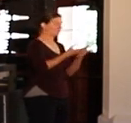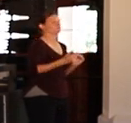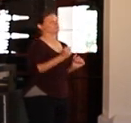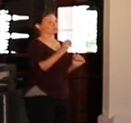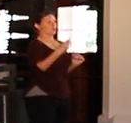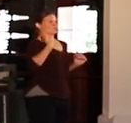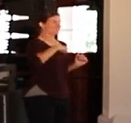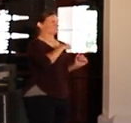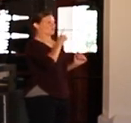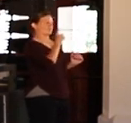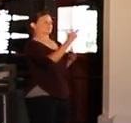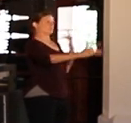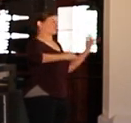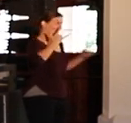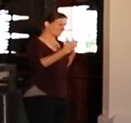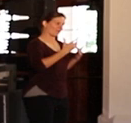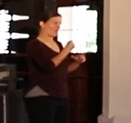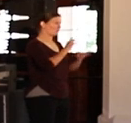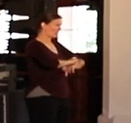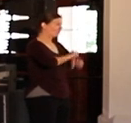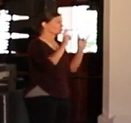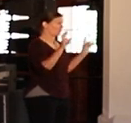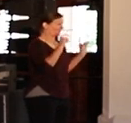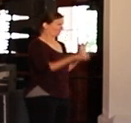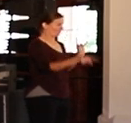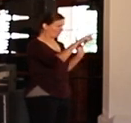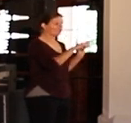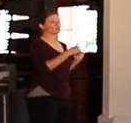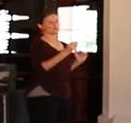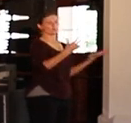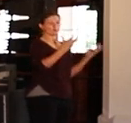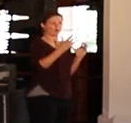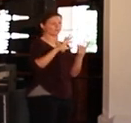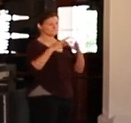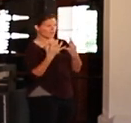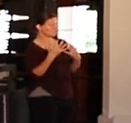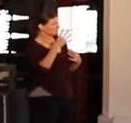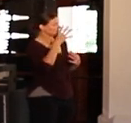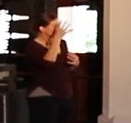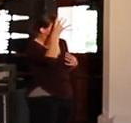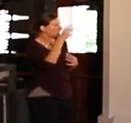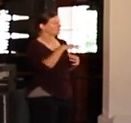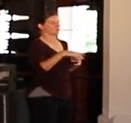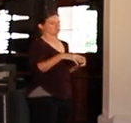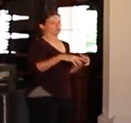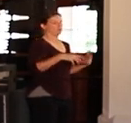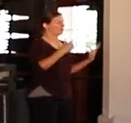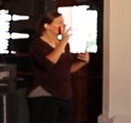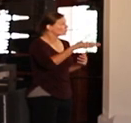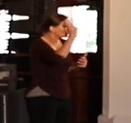are very excited and we are definitely ready. And we want the families, the parents,